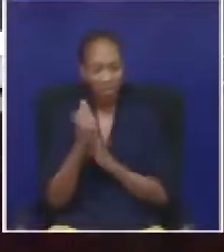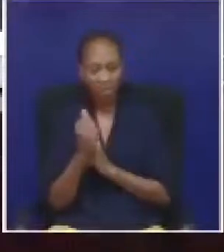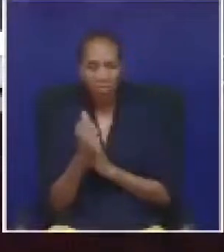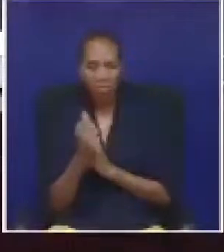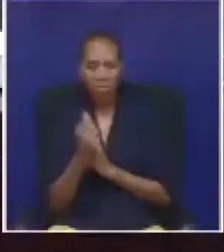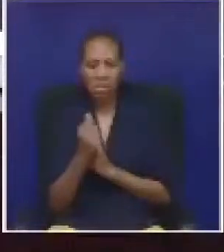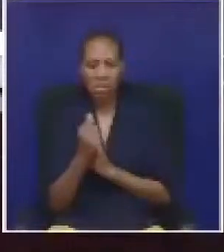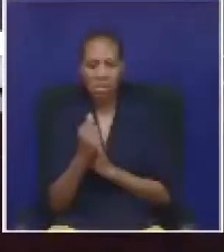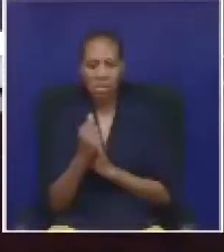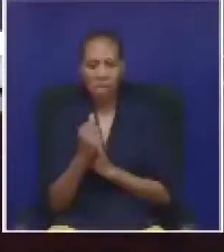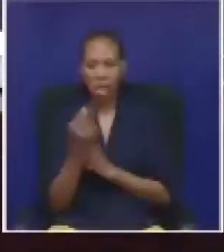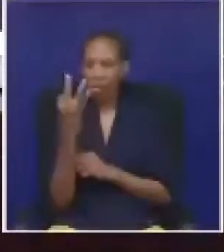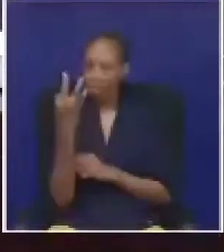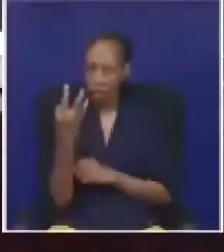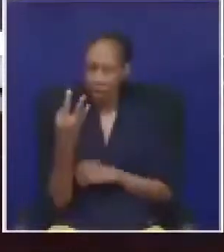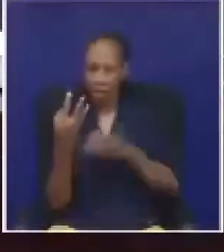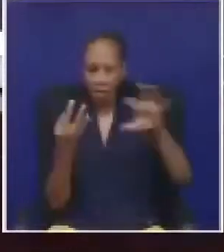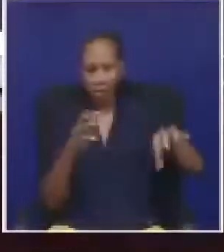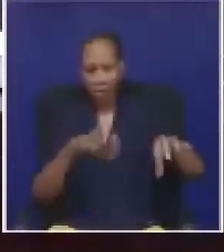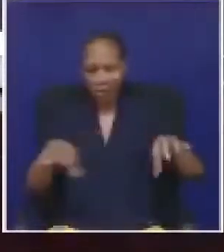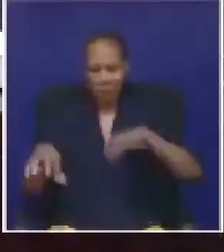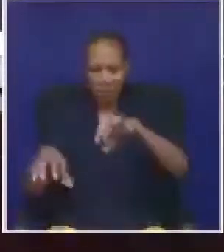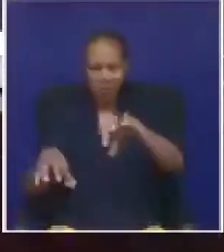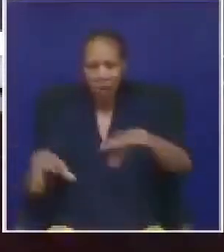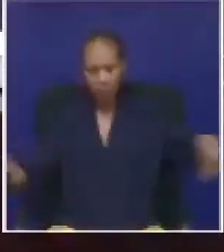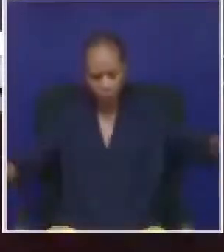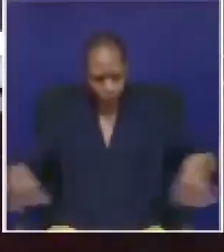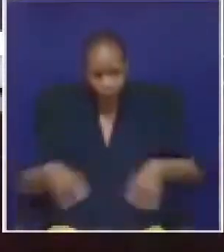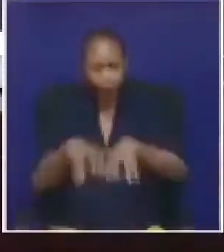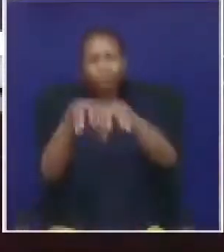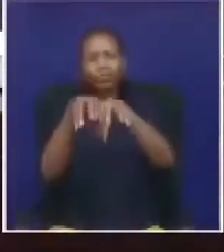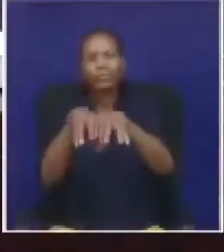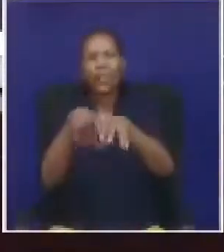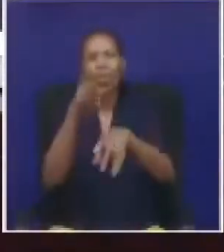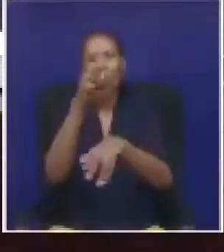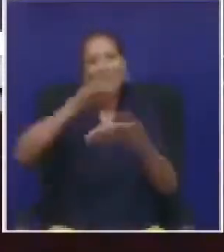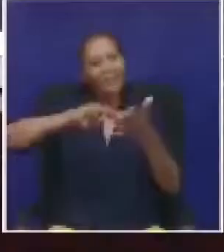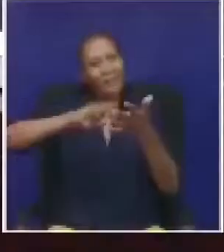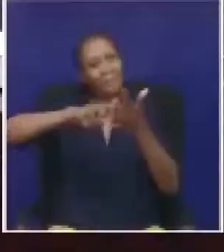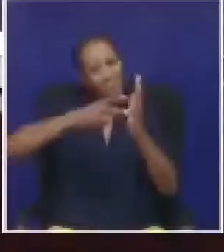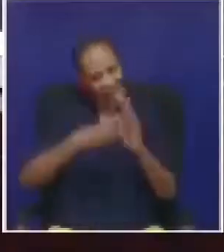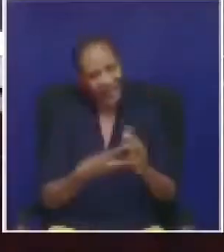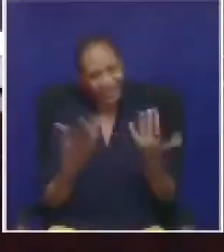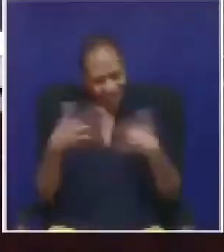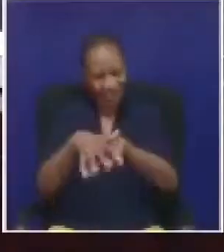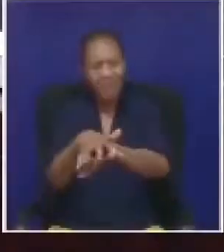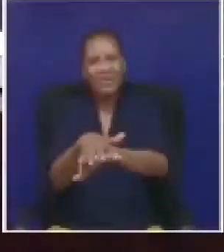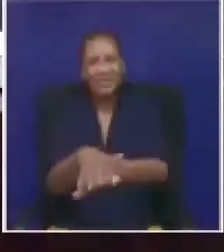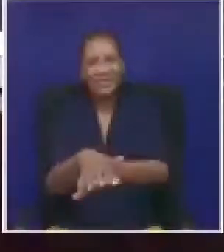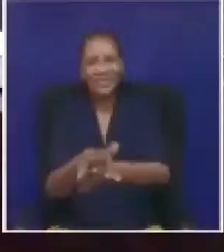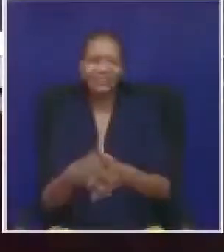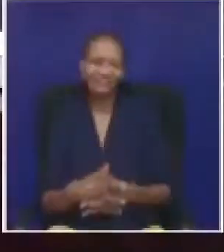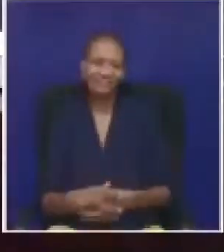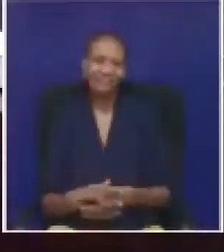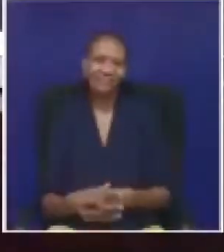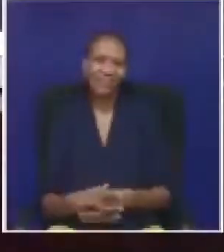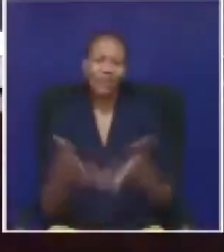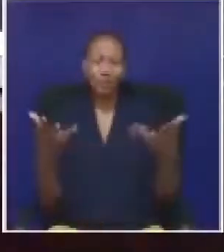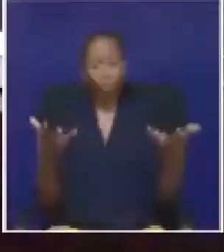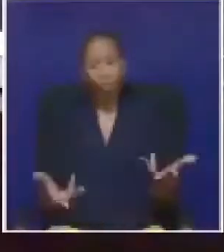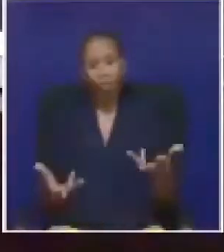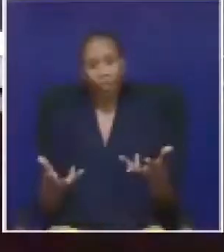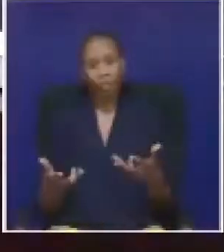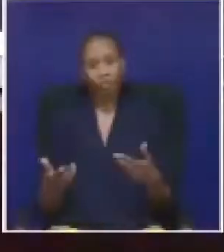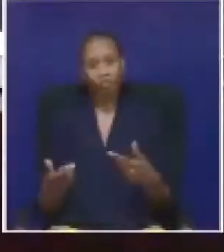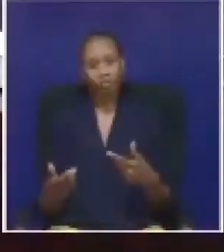that are already there to prioritize what the plan is that is agreed upon. So that's